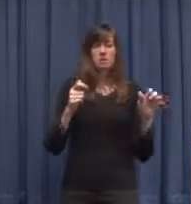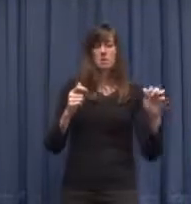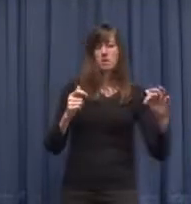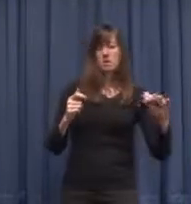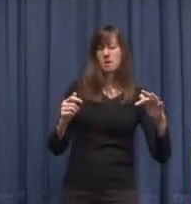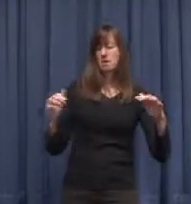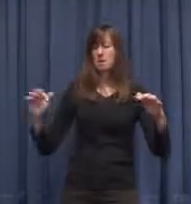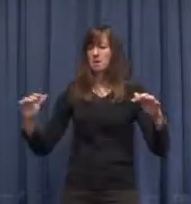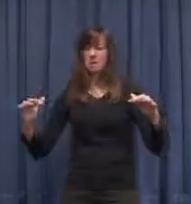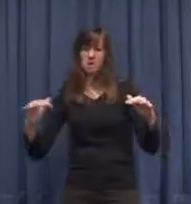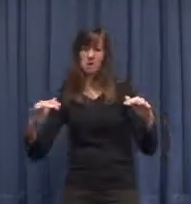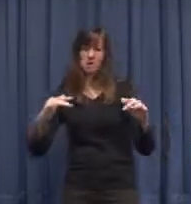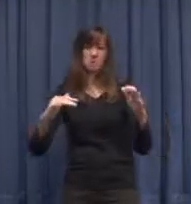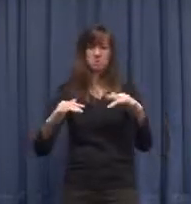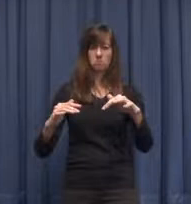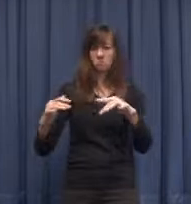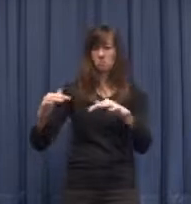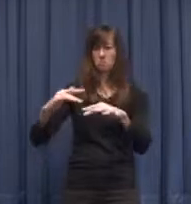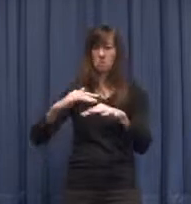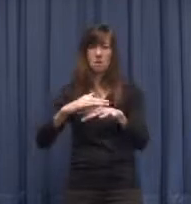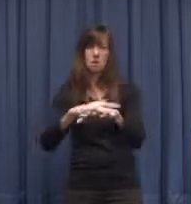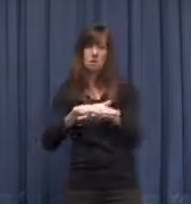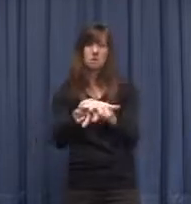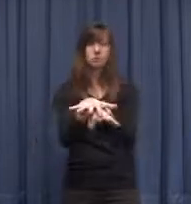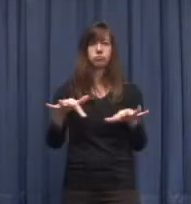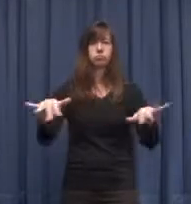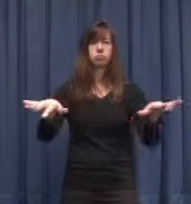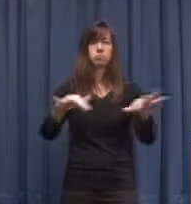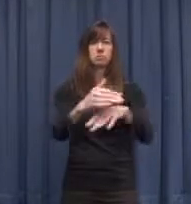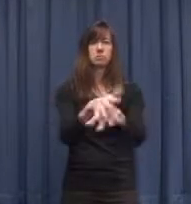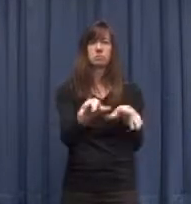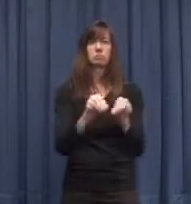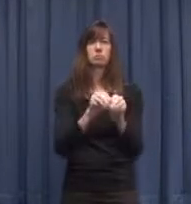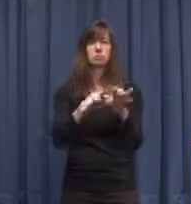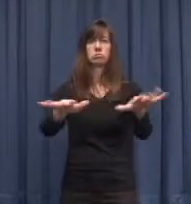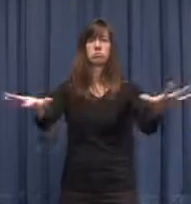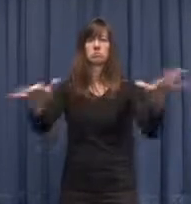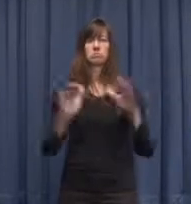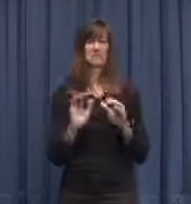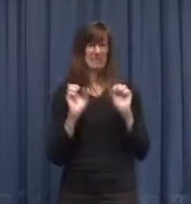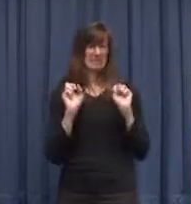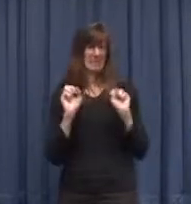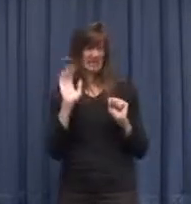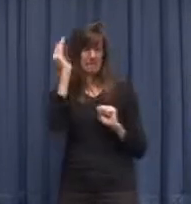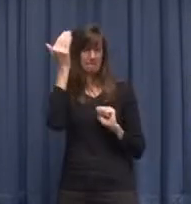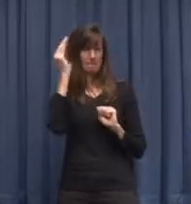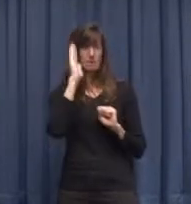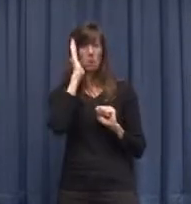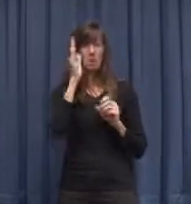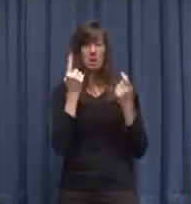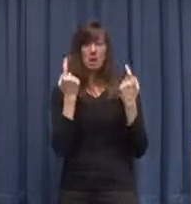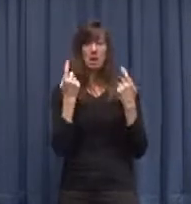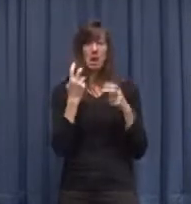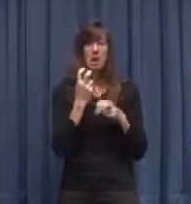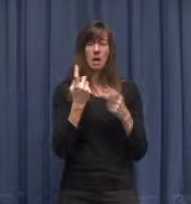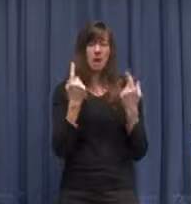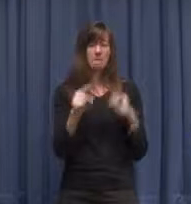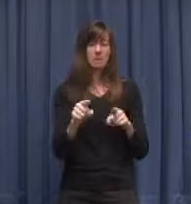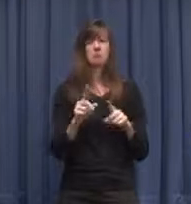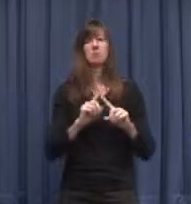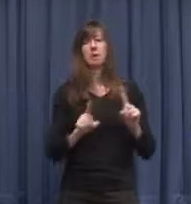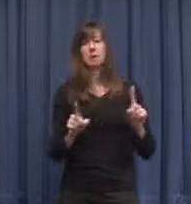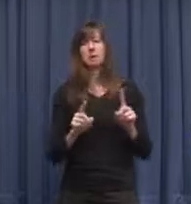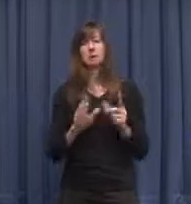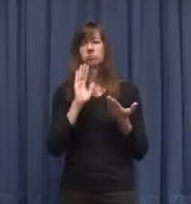as we begin to possibly approach a community spread situation, that gets harder and harder. But we will continue to do that work